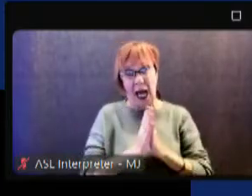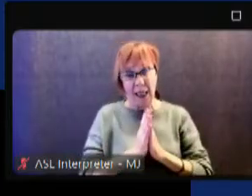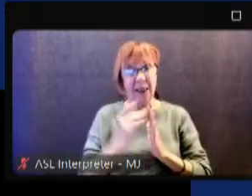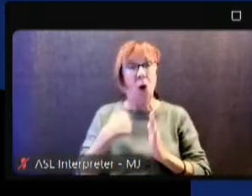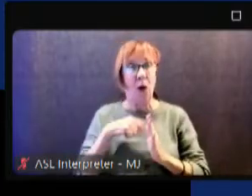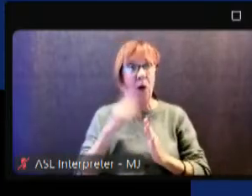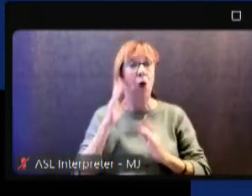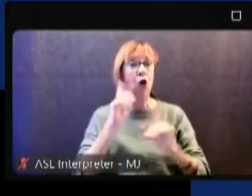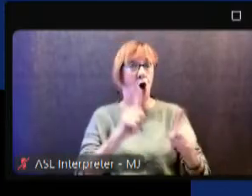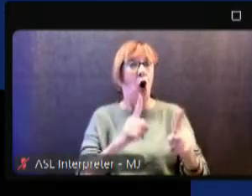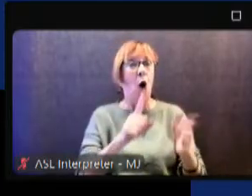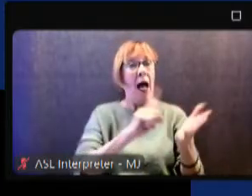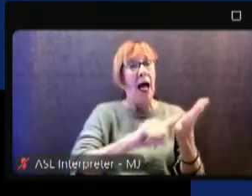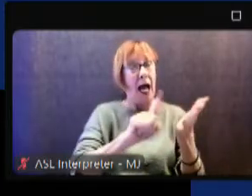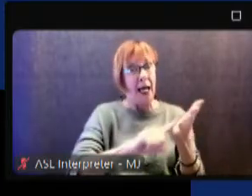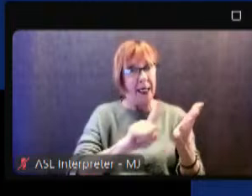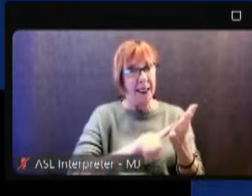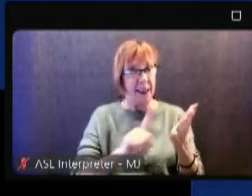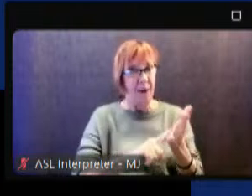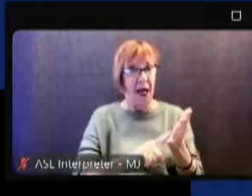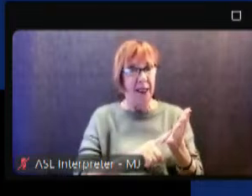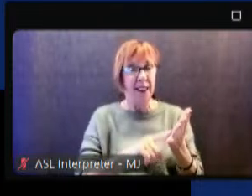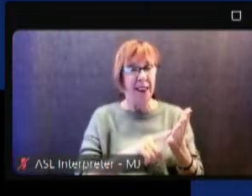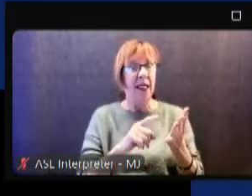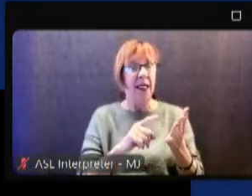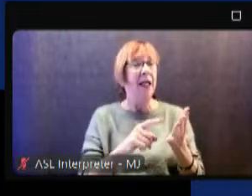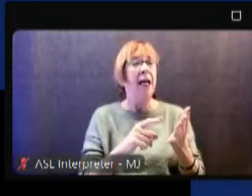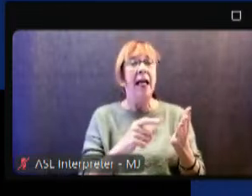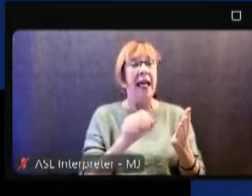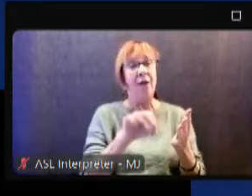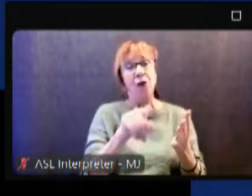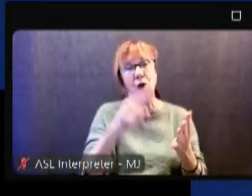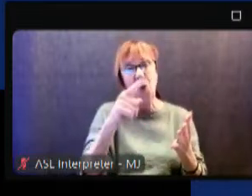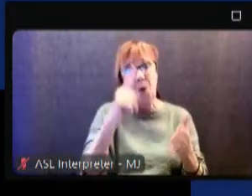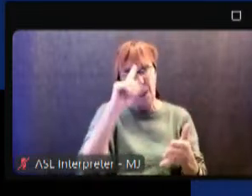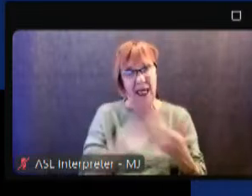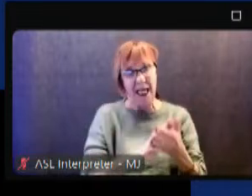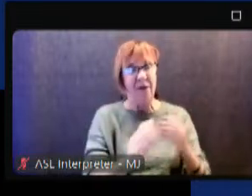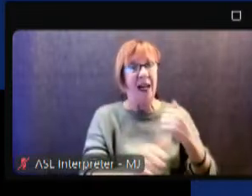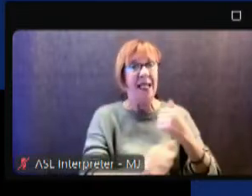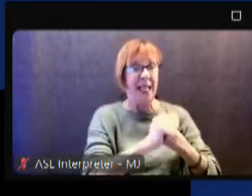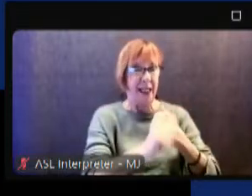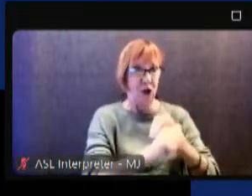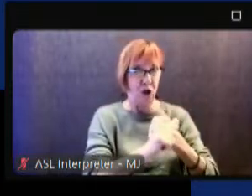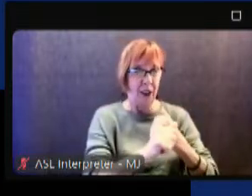immediately to rectify any safety issues that may pose a danger to people or motorists.